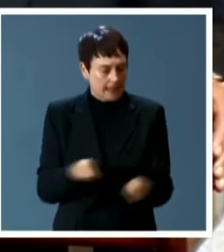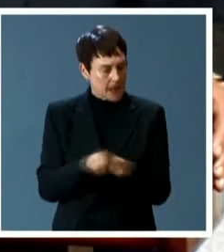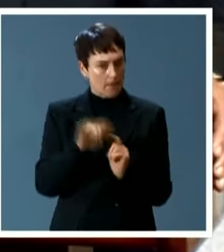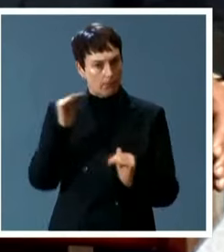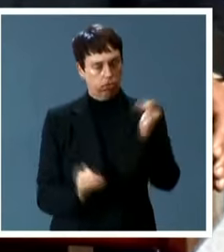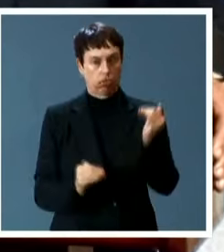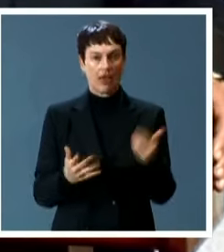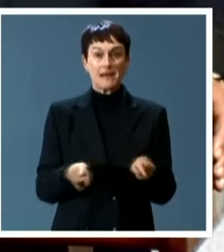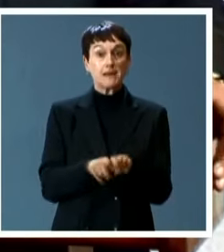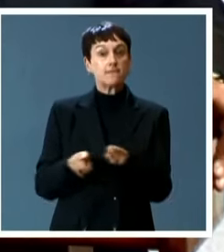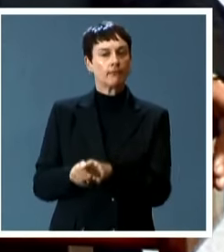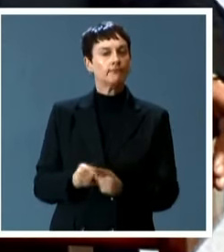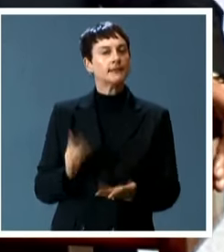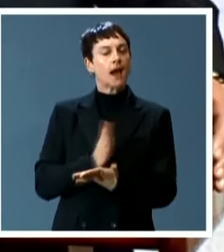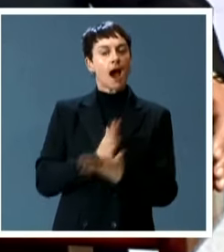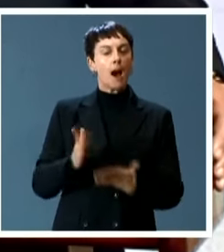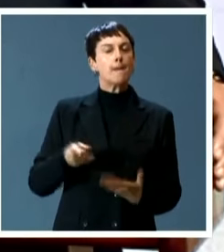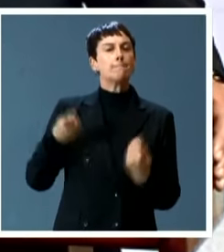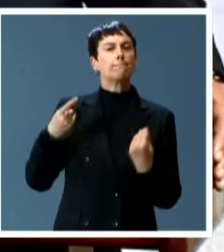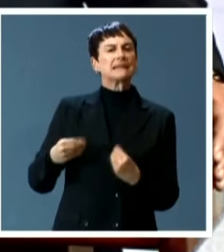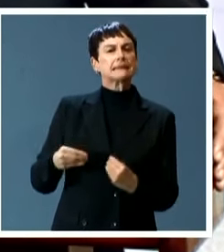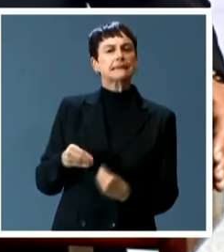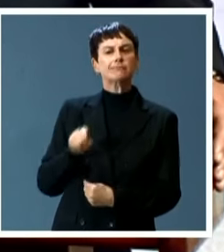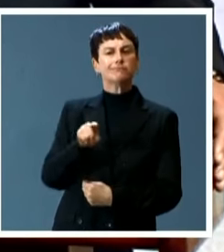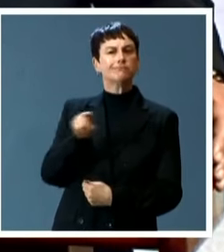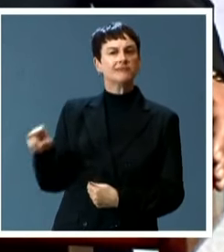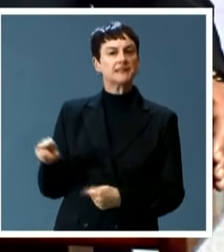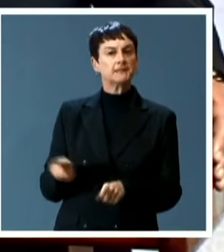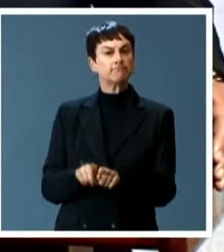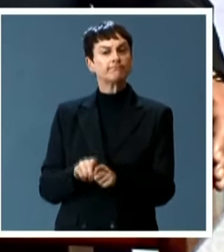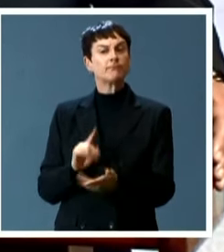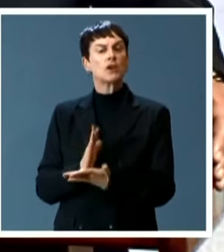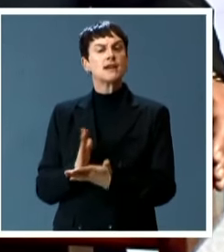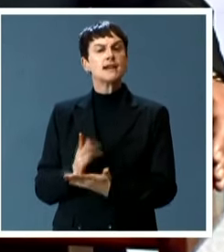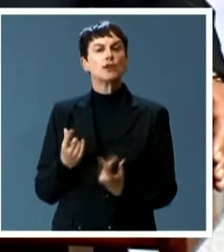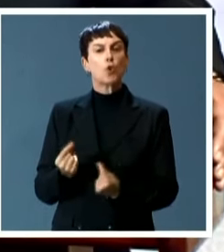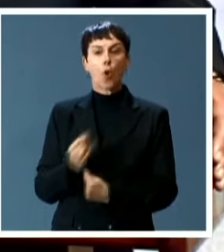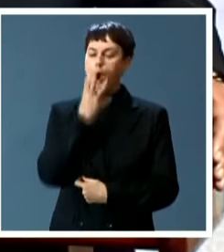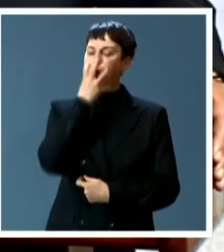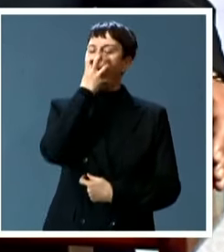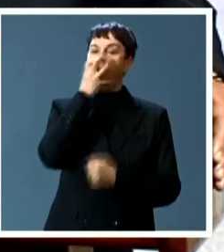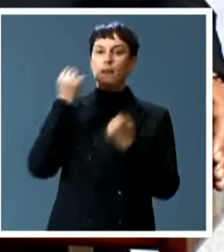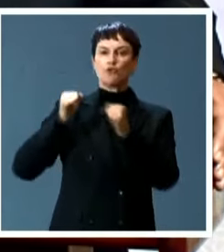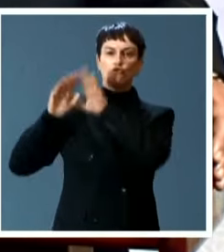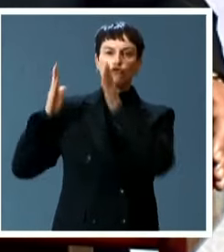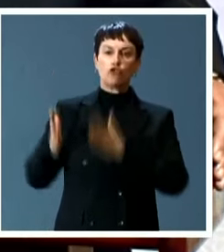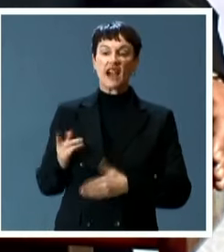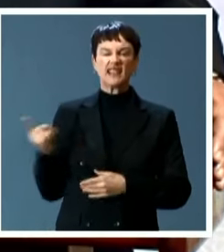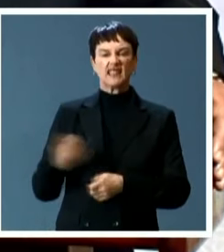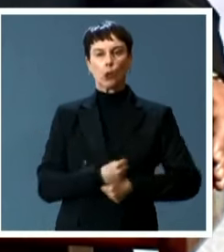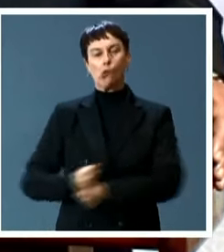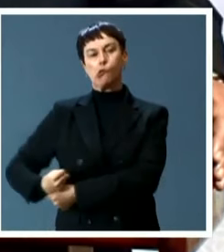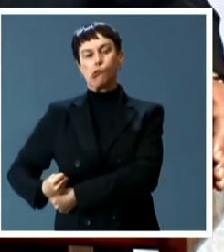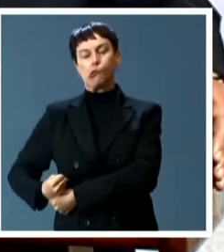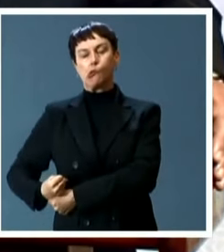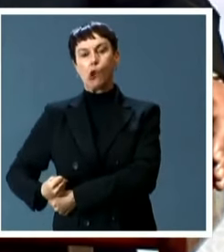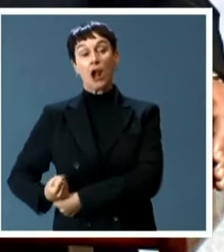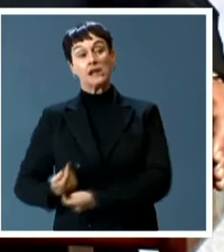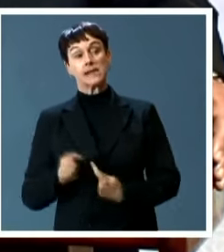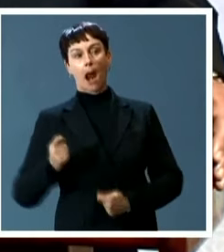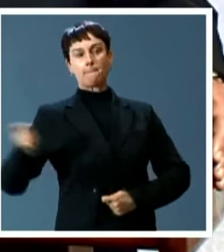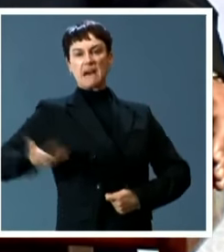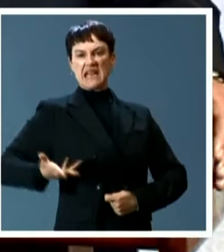individuals are ordering precious equipment that is urgently needed for everyone. A tragic example of